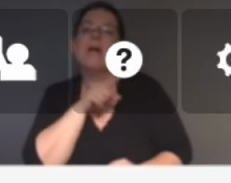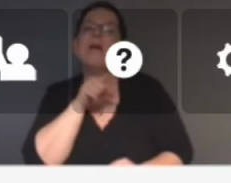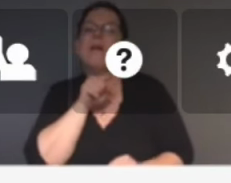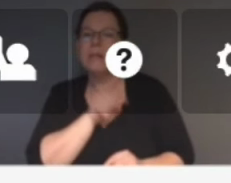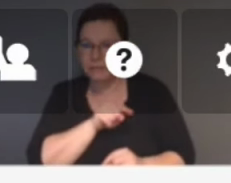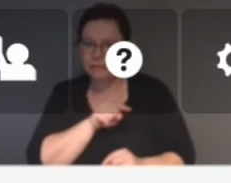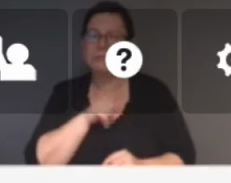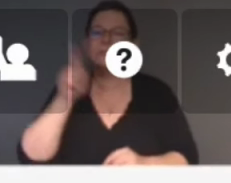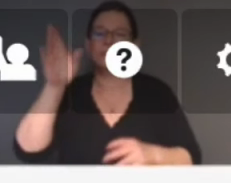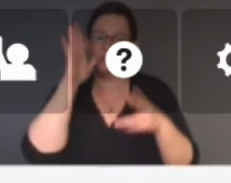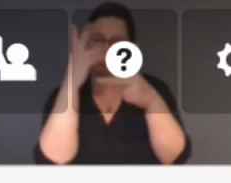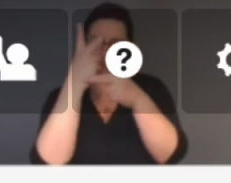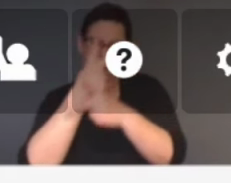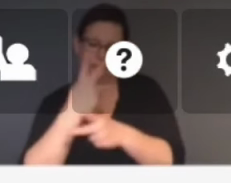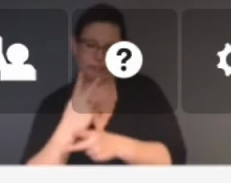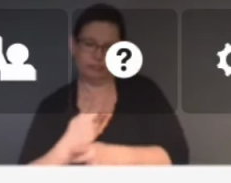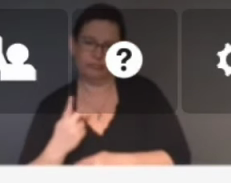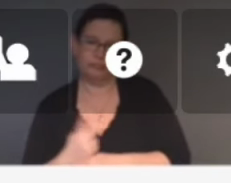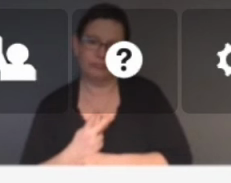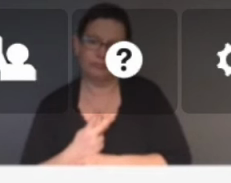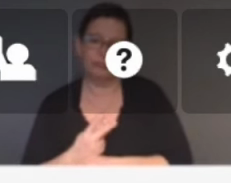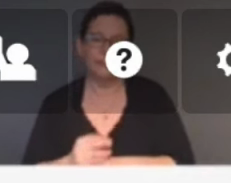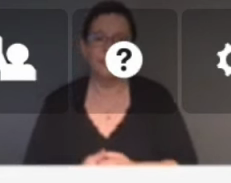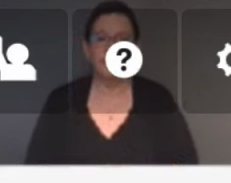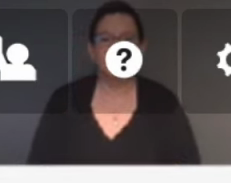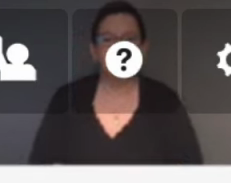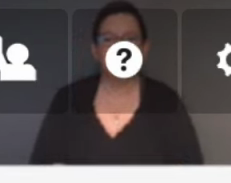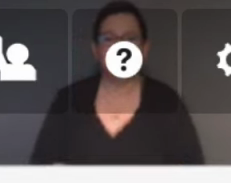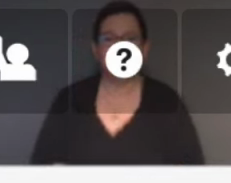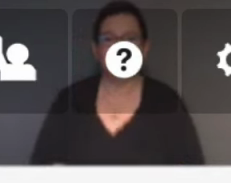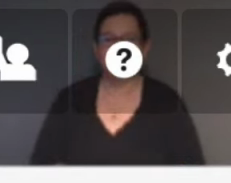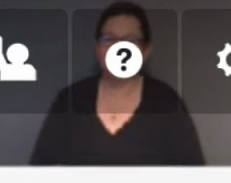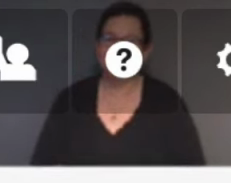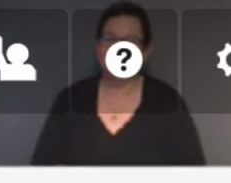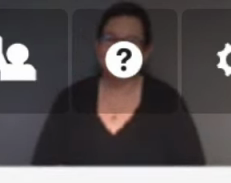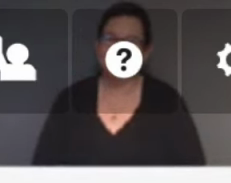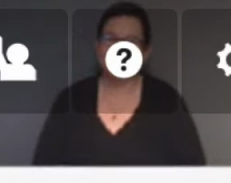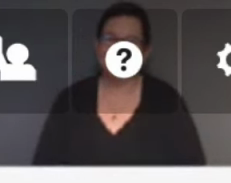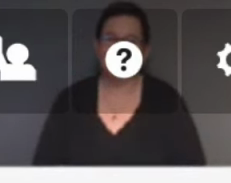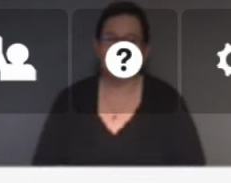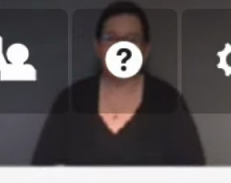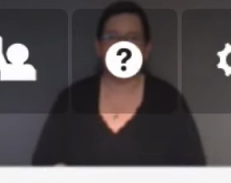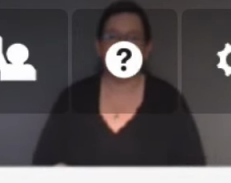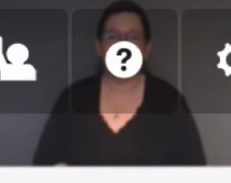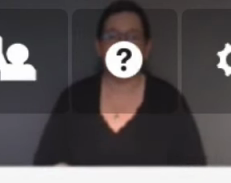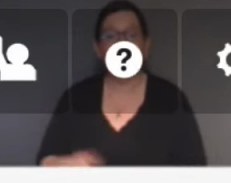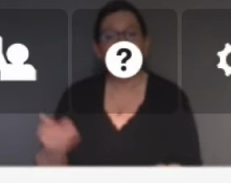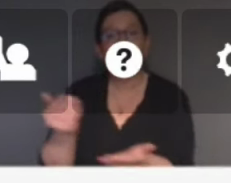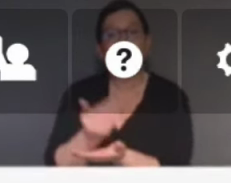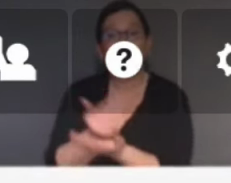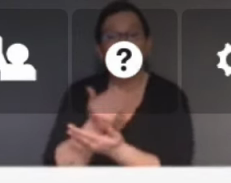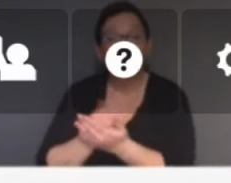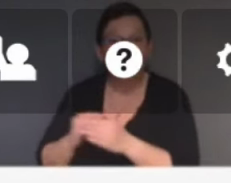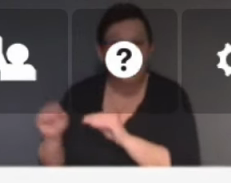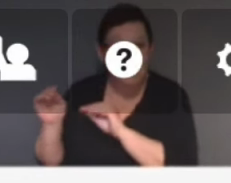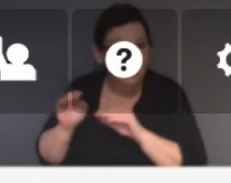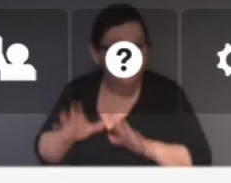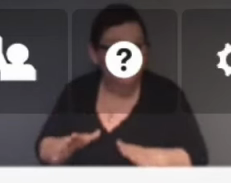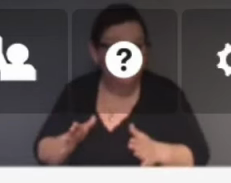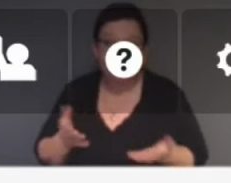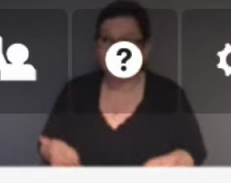As a newcomer to Canada, you may be eligible for the GST HST credit and the Climate Action